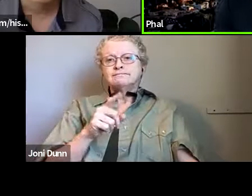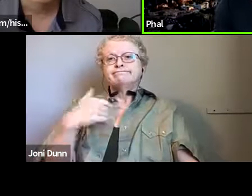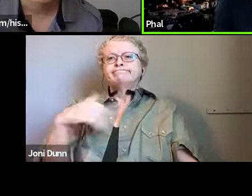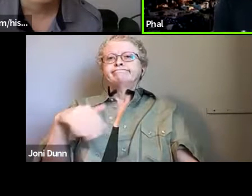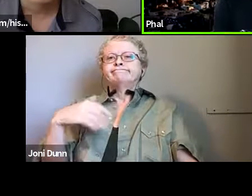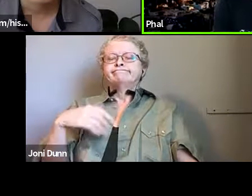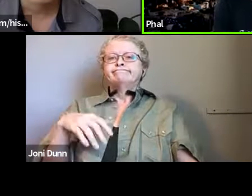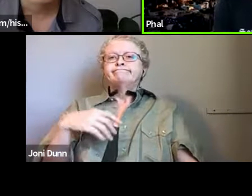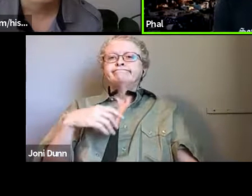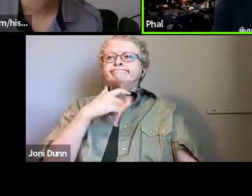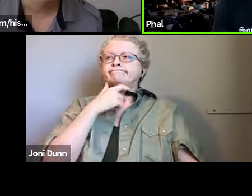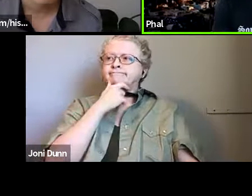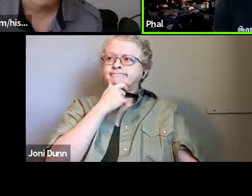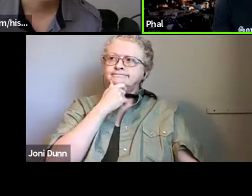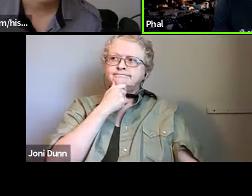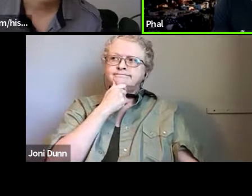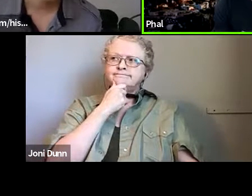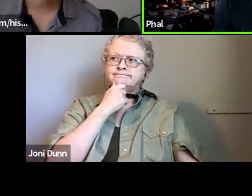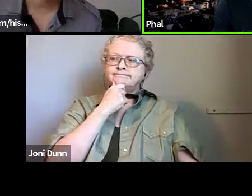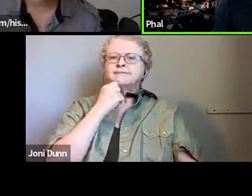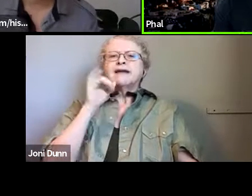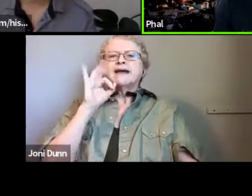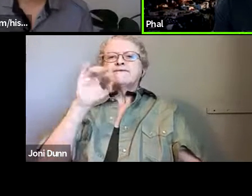If I can just ground this in something really quick.